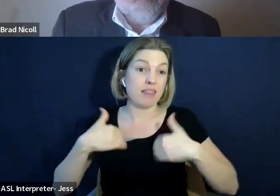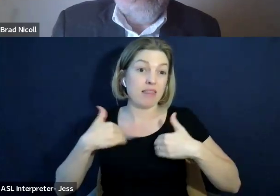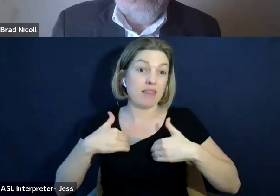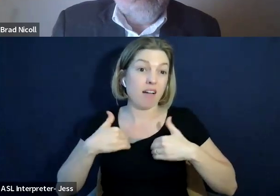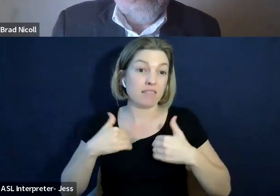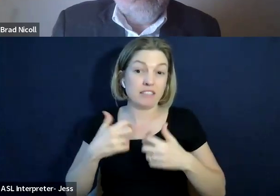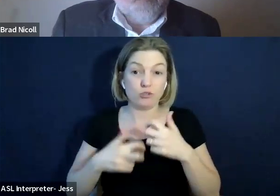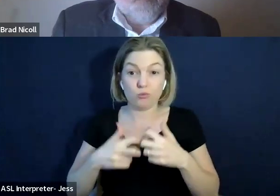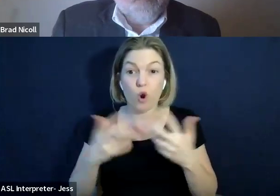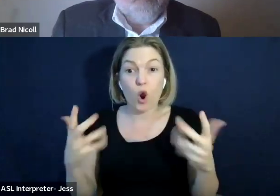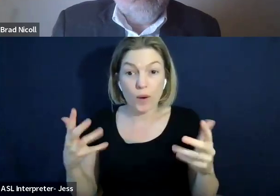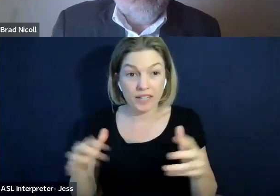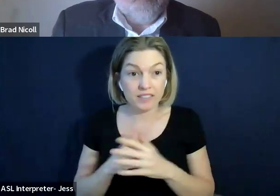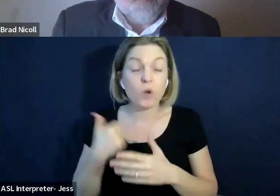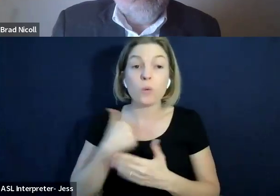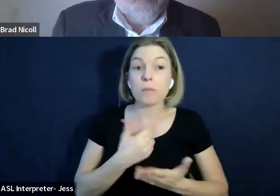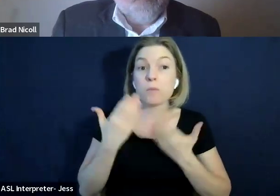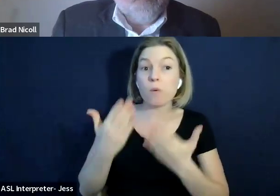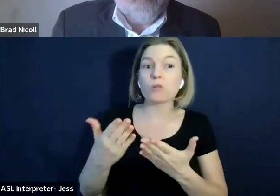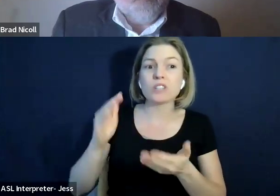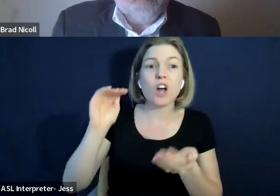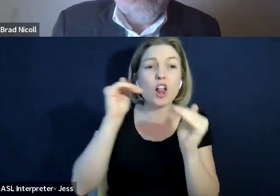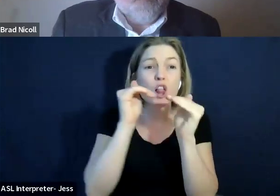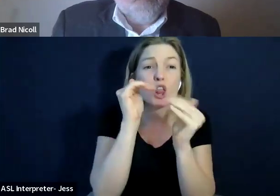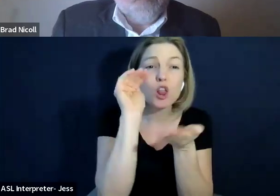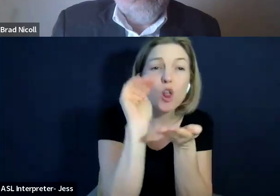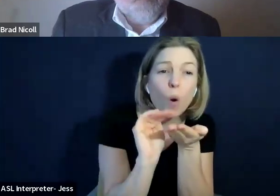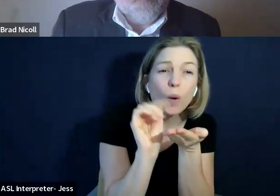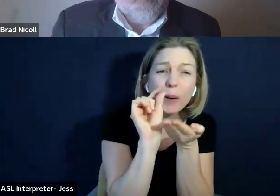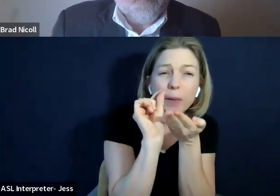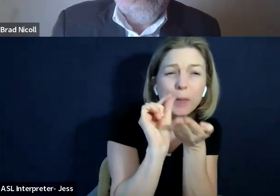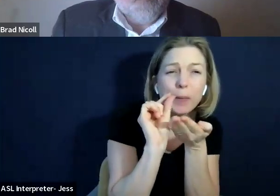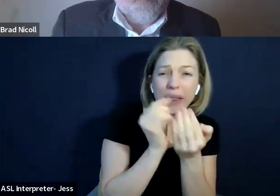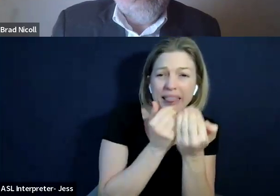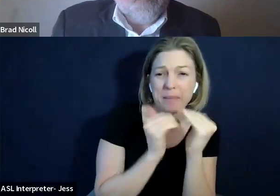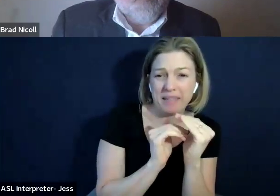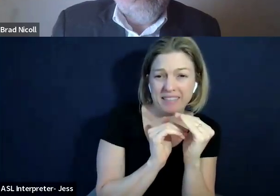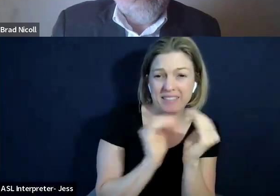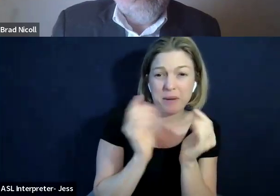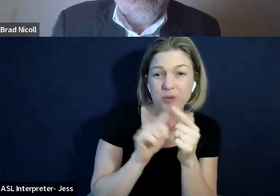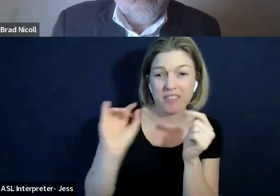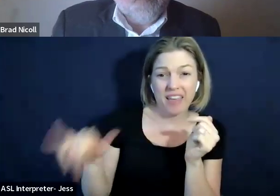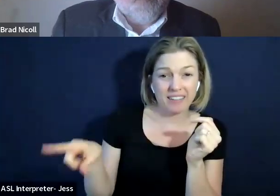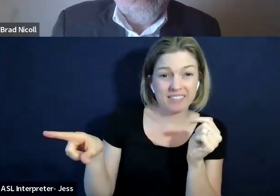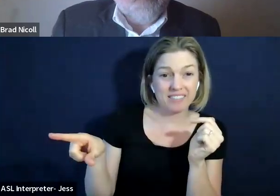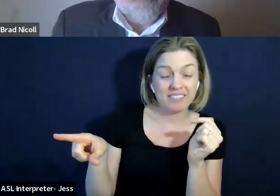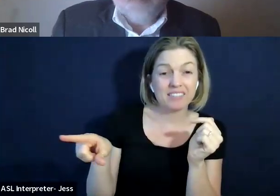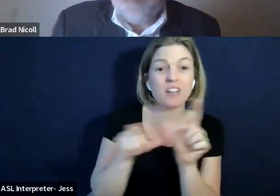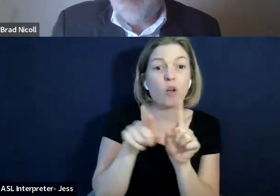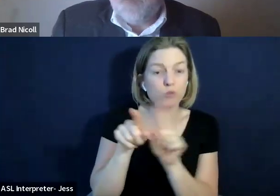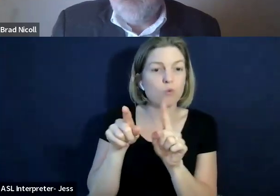with. We're proposing an even lower limit than that, which is also a risk-based